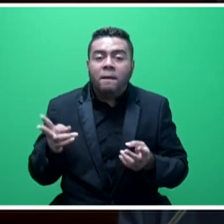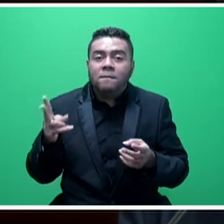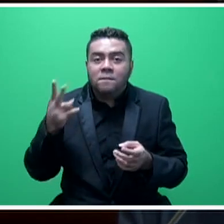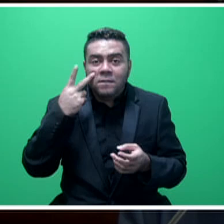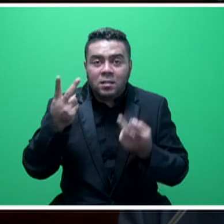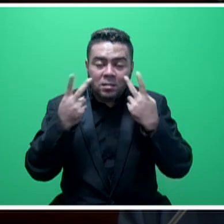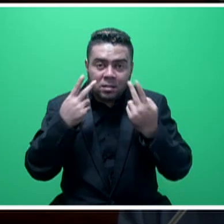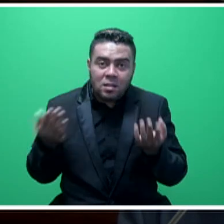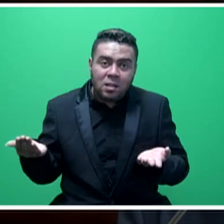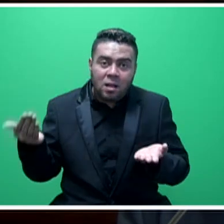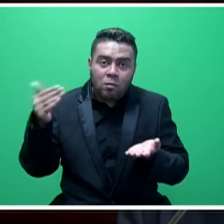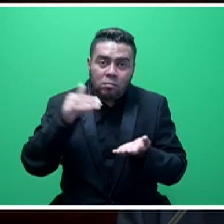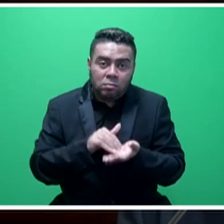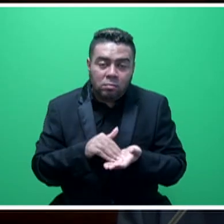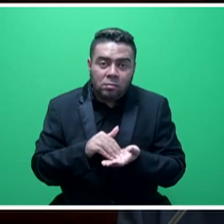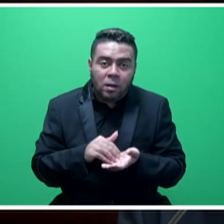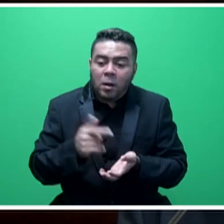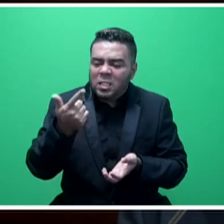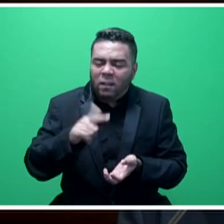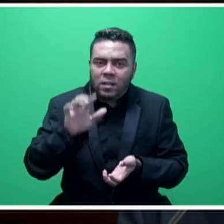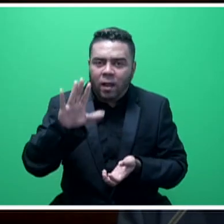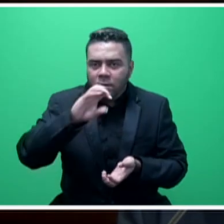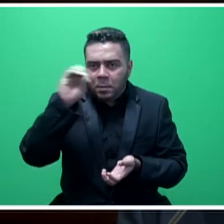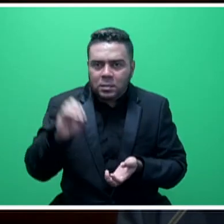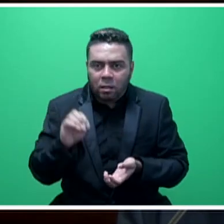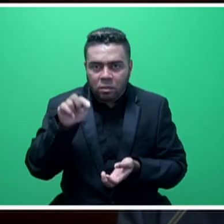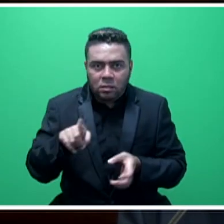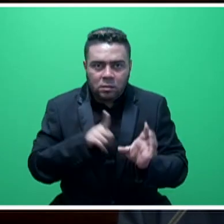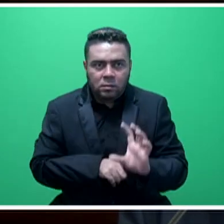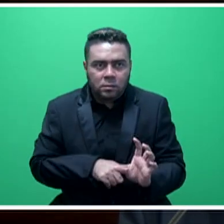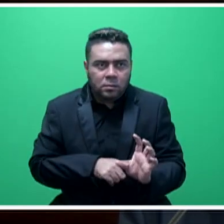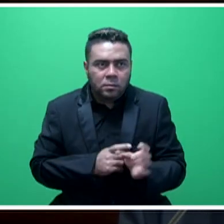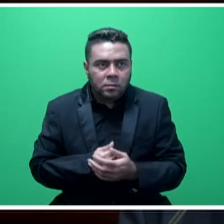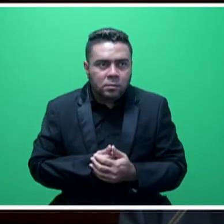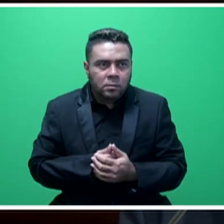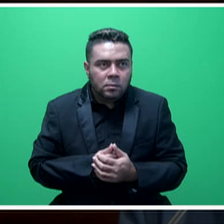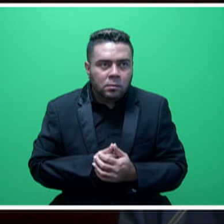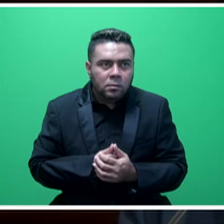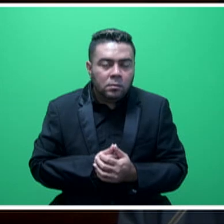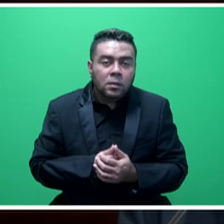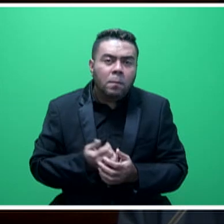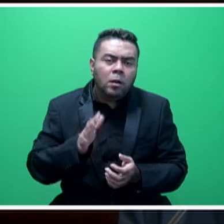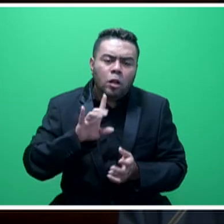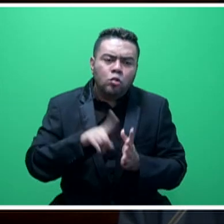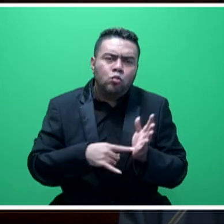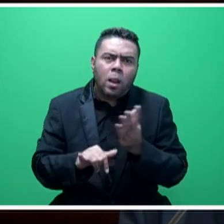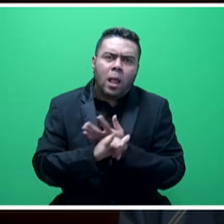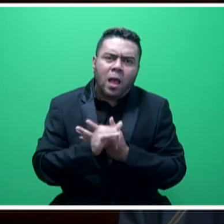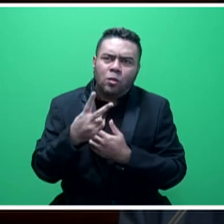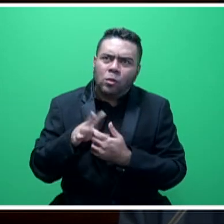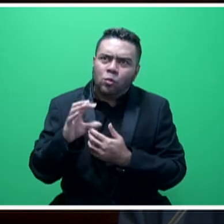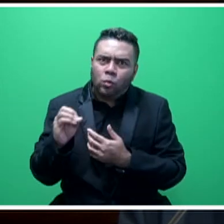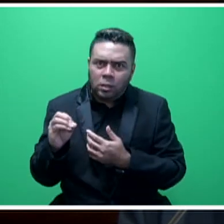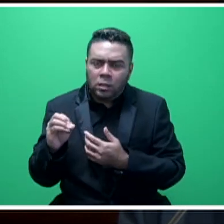are expected to decline by about 75% this year, whilst earnings, as per the July 2020 forecast, are expected